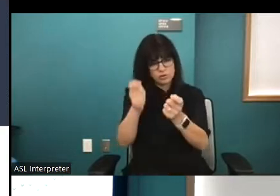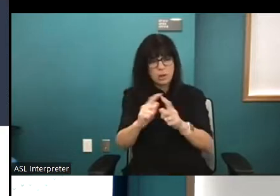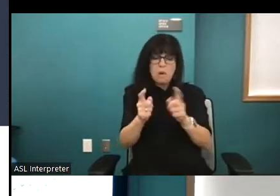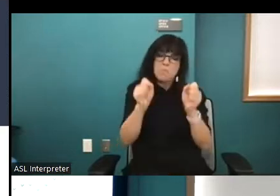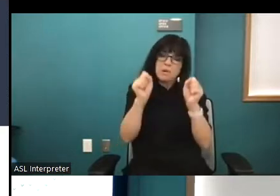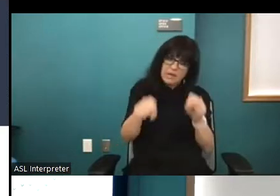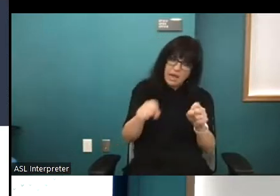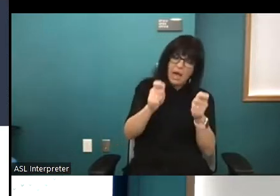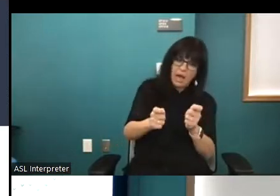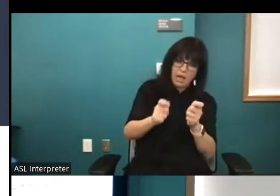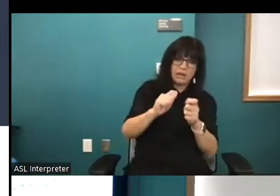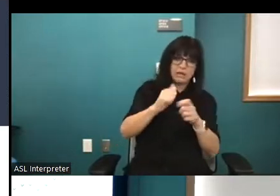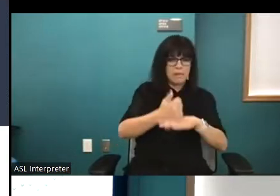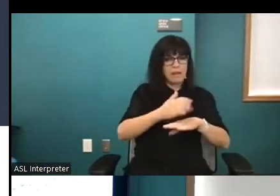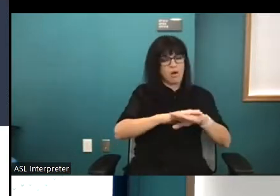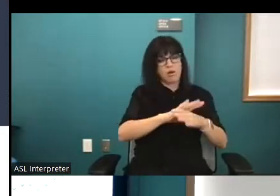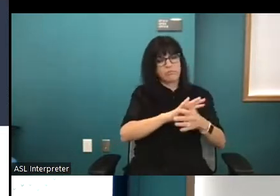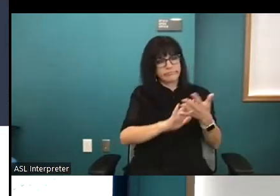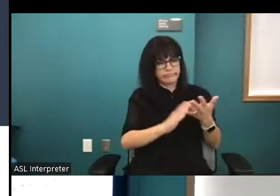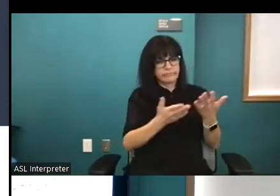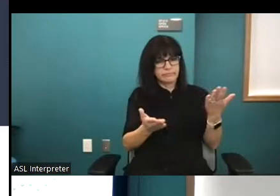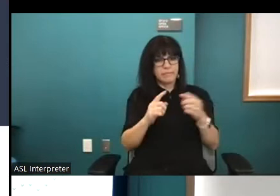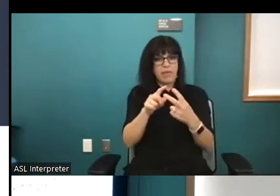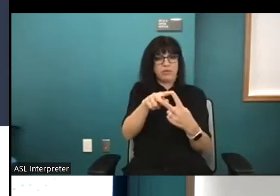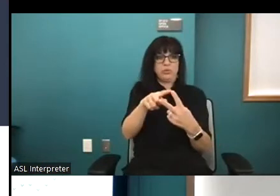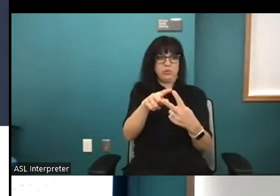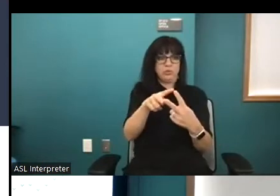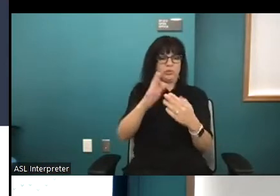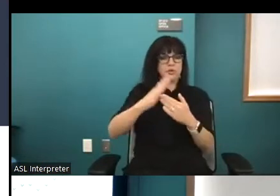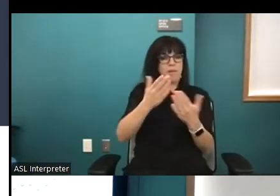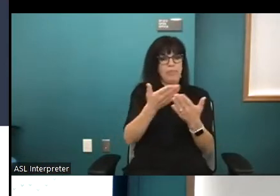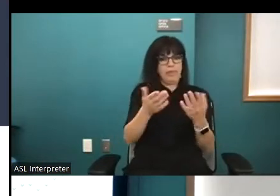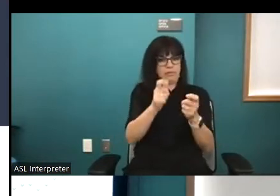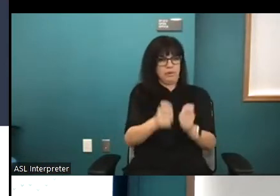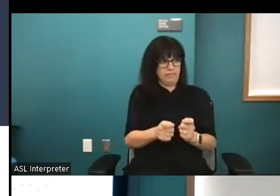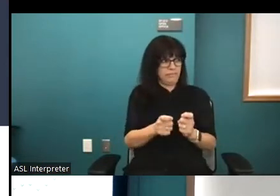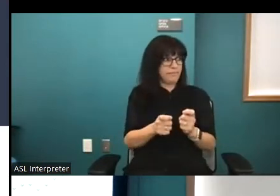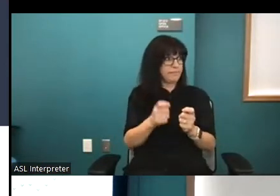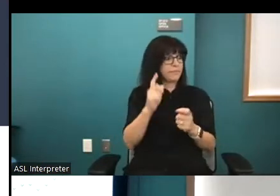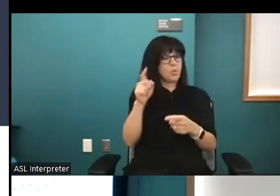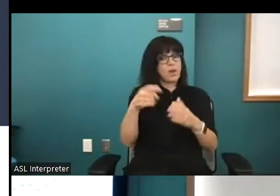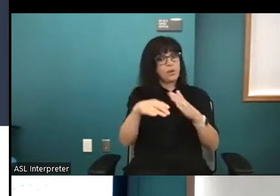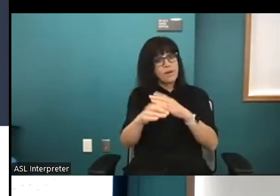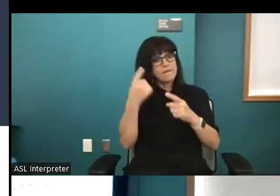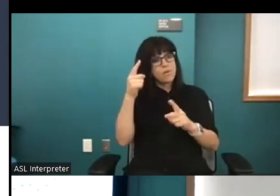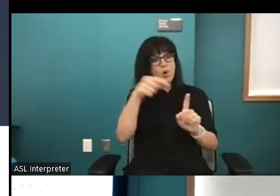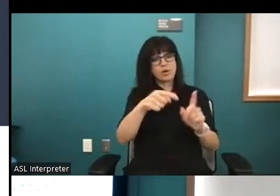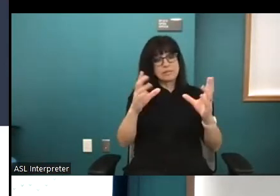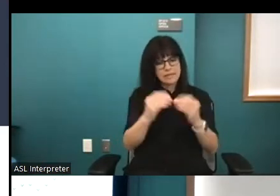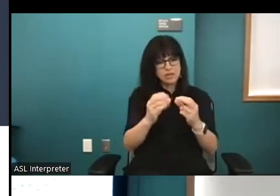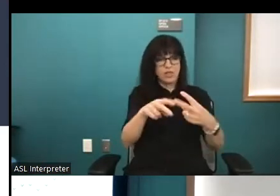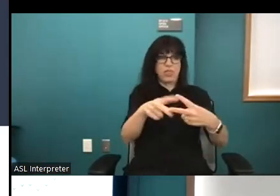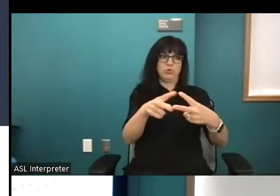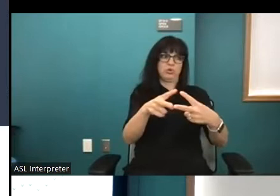certain things. But really, these are the 2 big ones. Like when you come in for a mapping session, we will do these